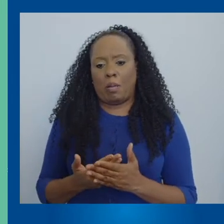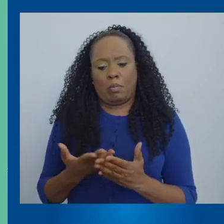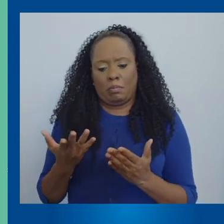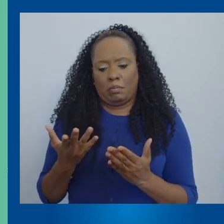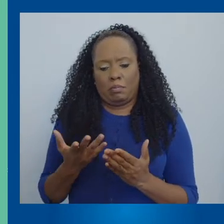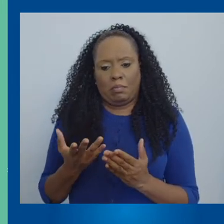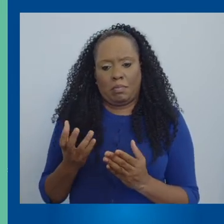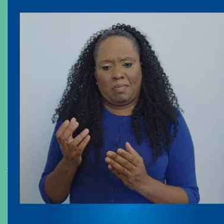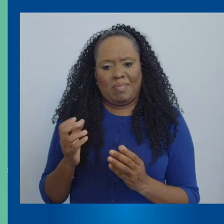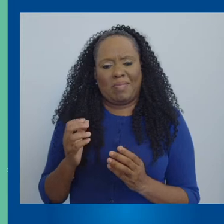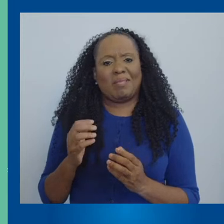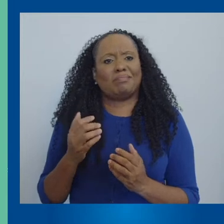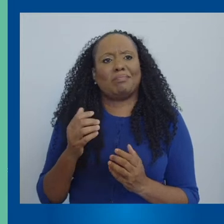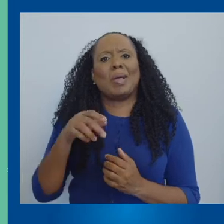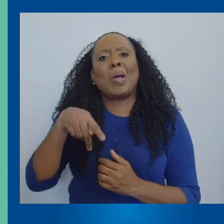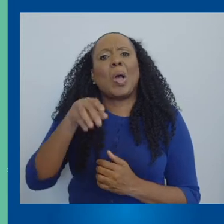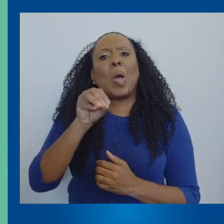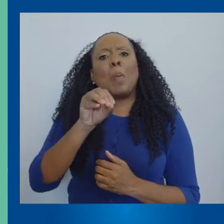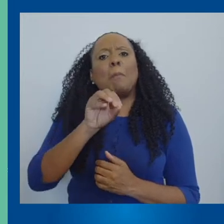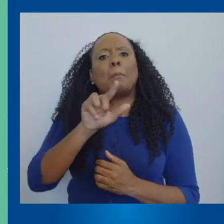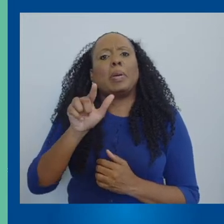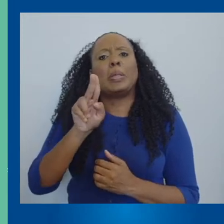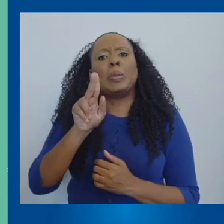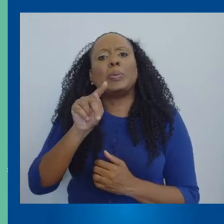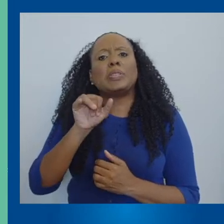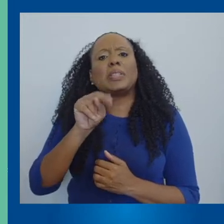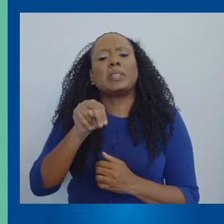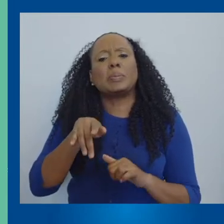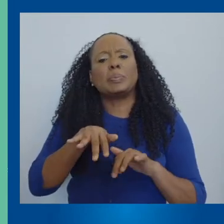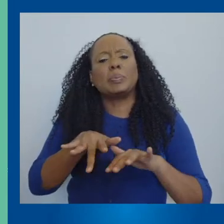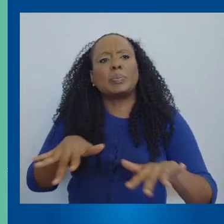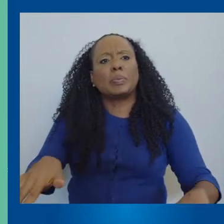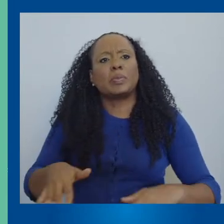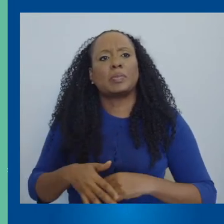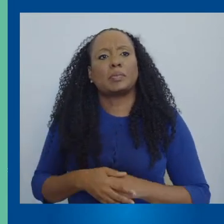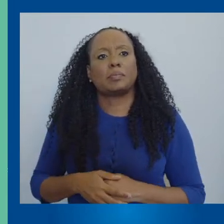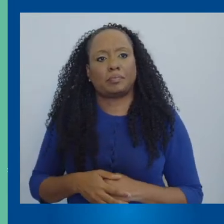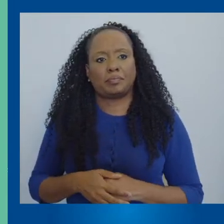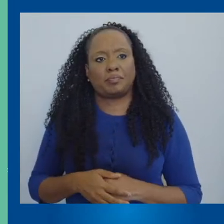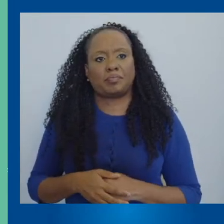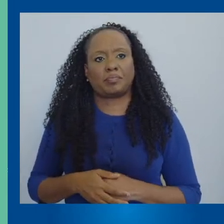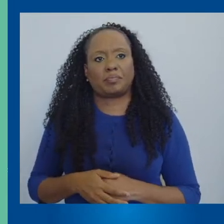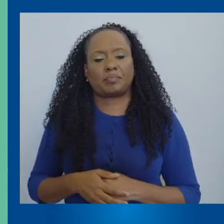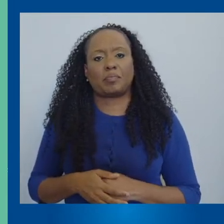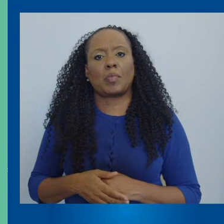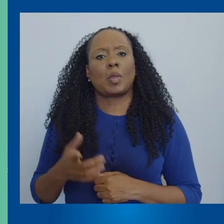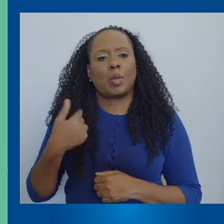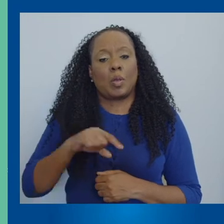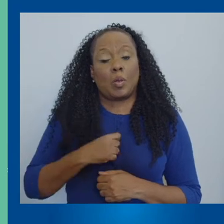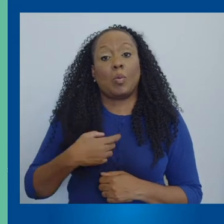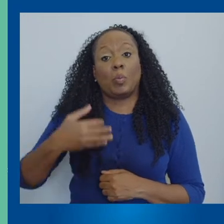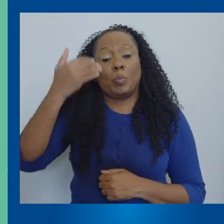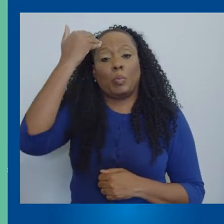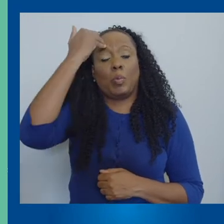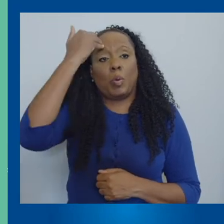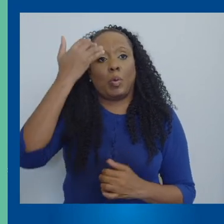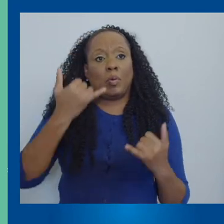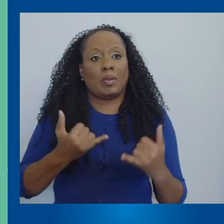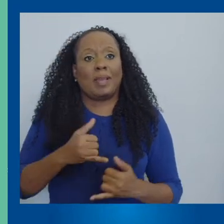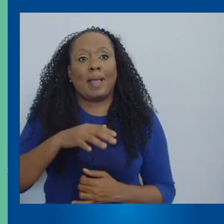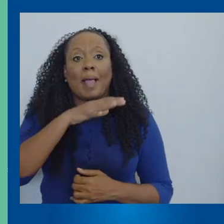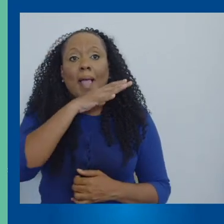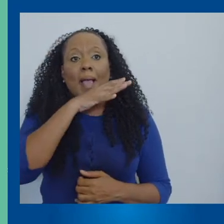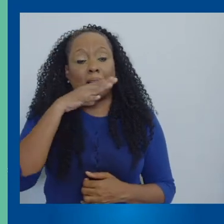source pollution. And in terms of non-point source pollution, I think we know that